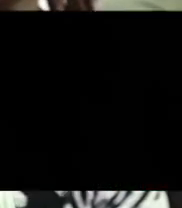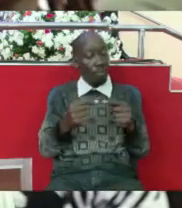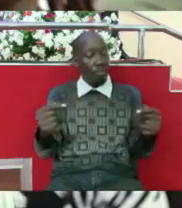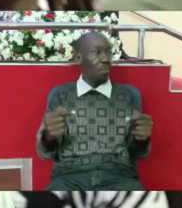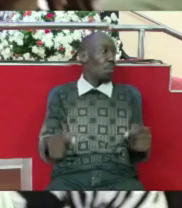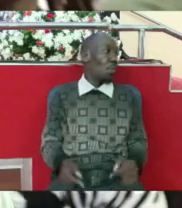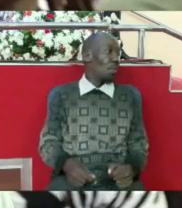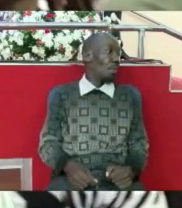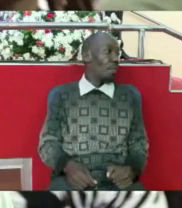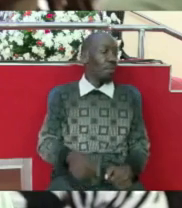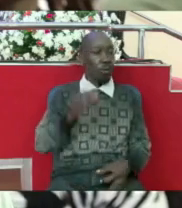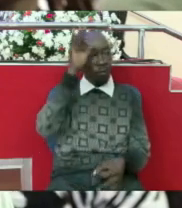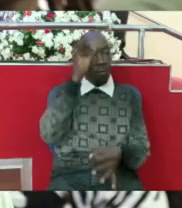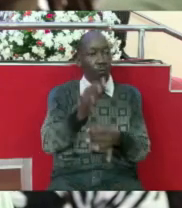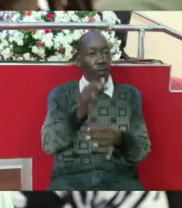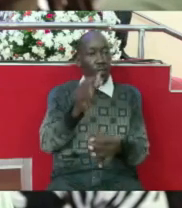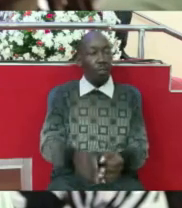Iman.